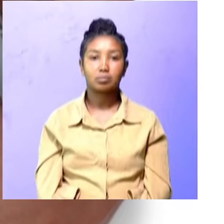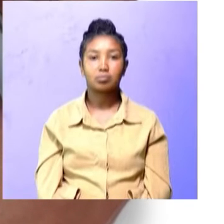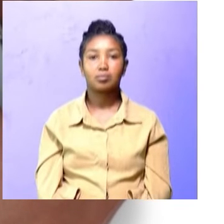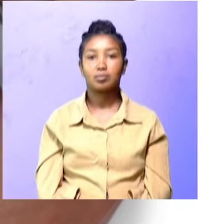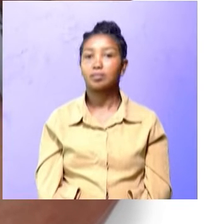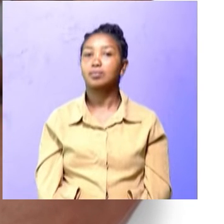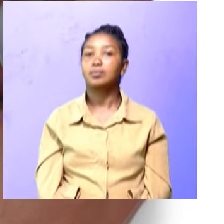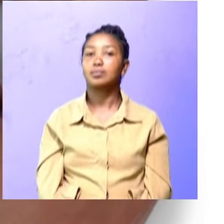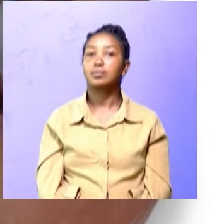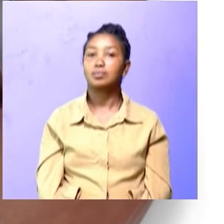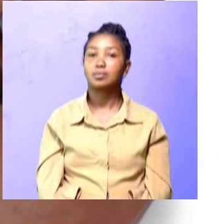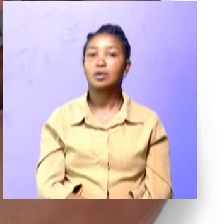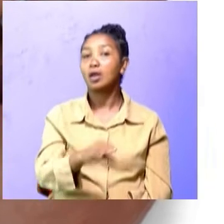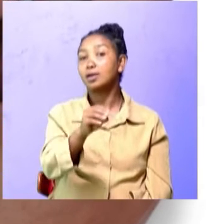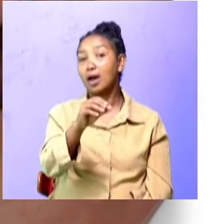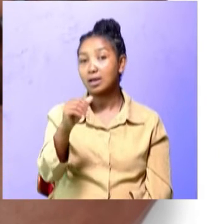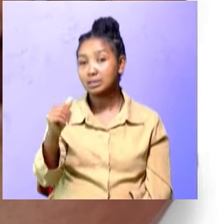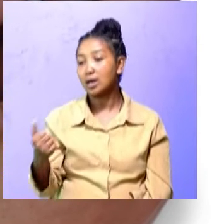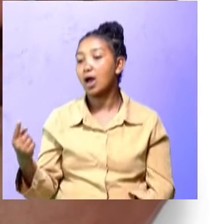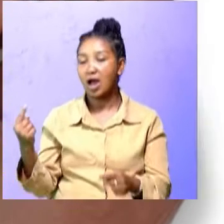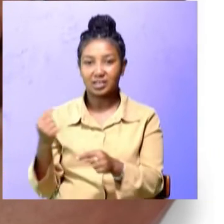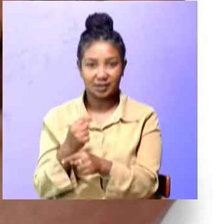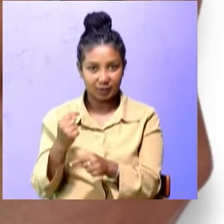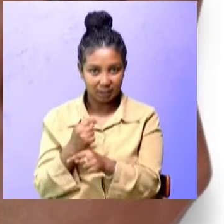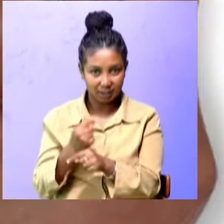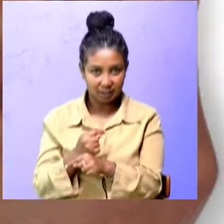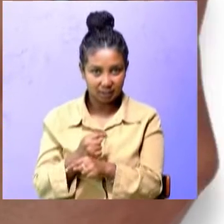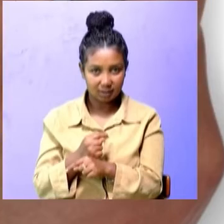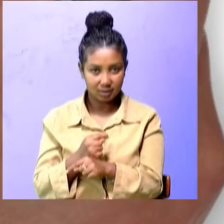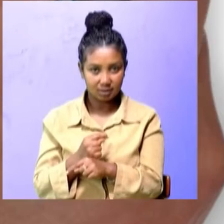and other activities.